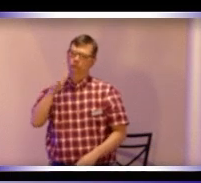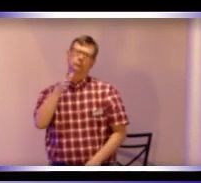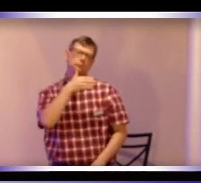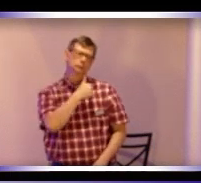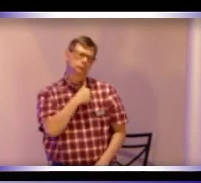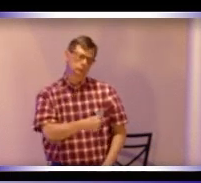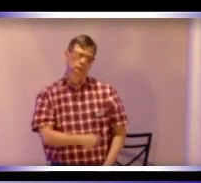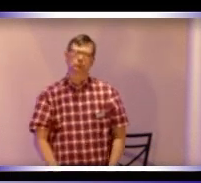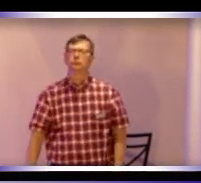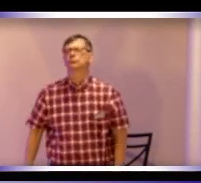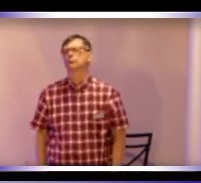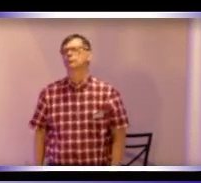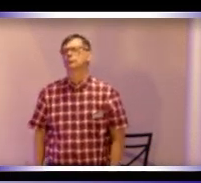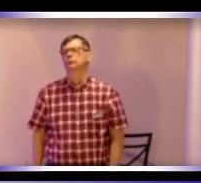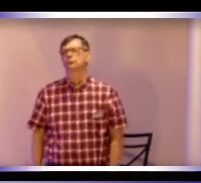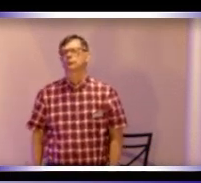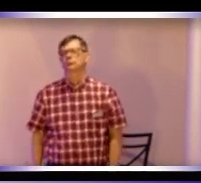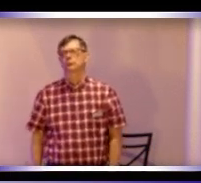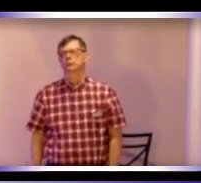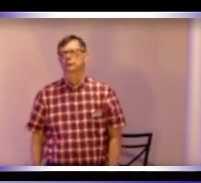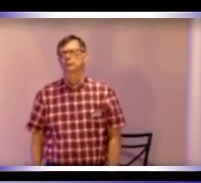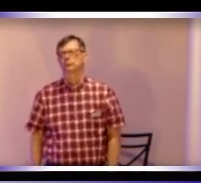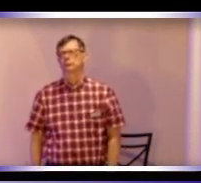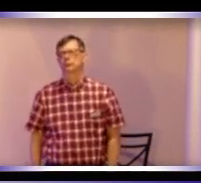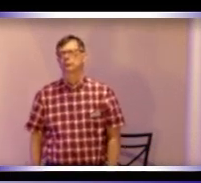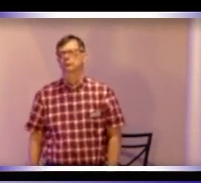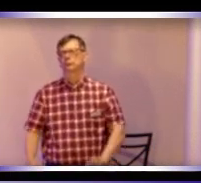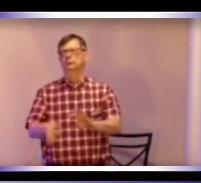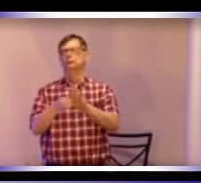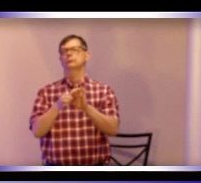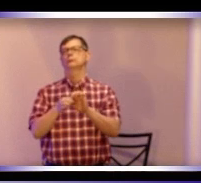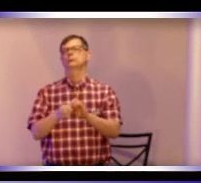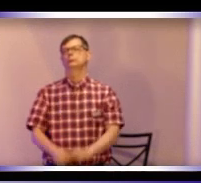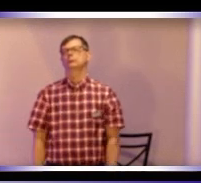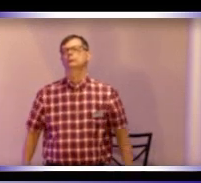sister, spouse,